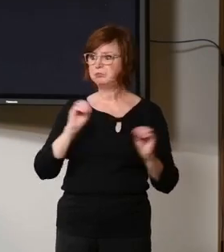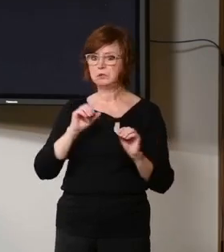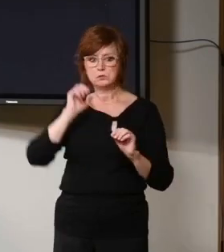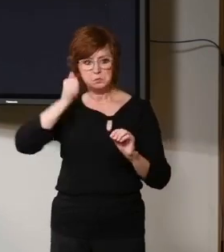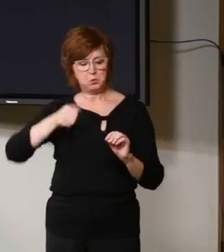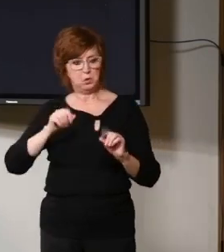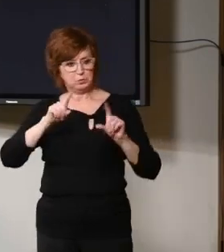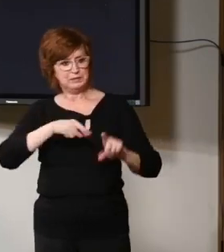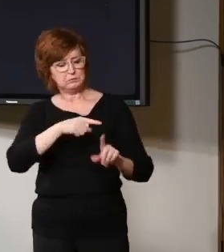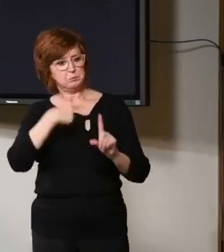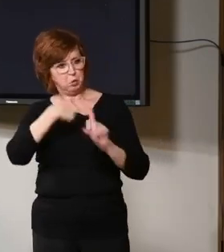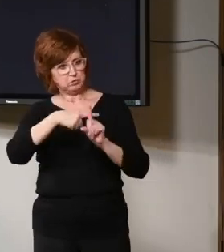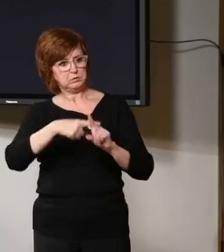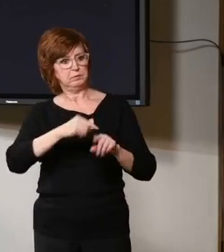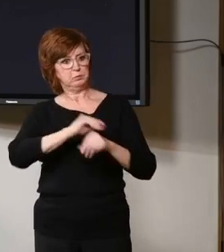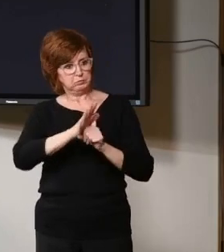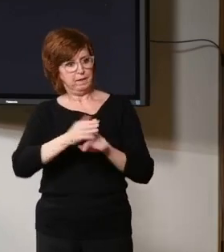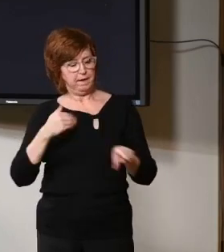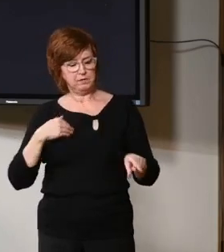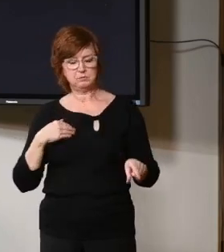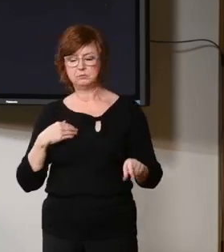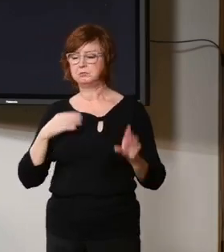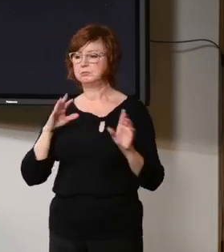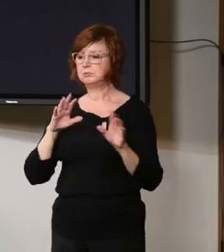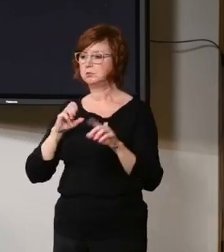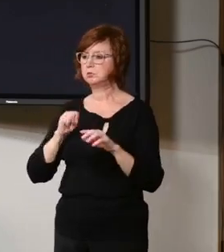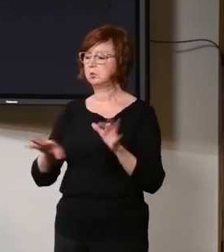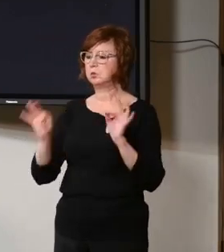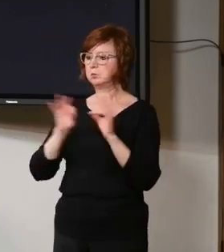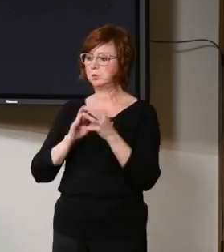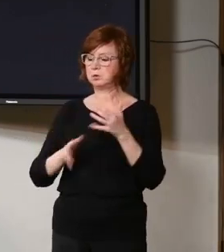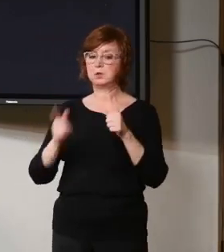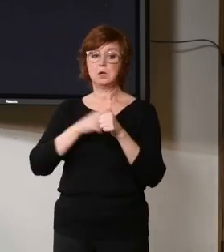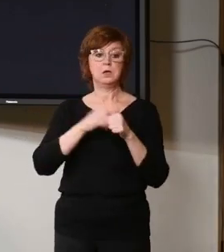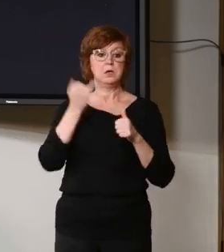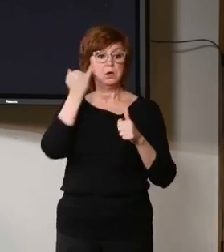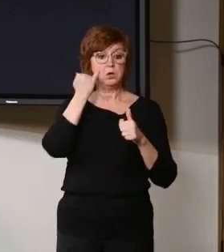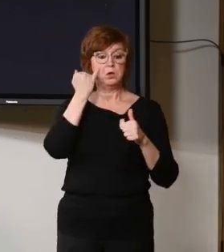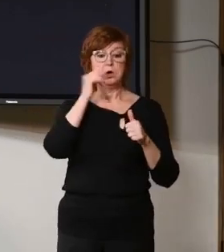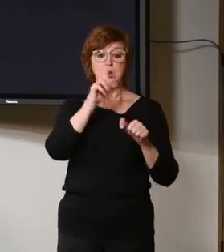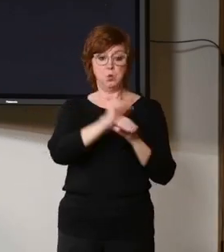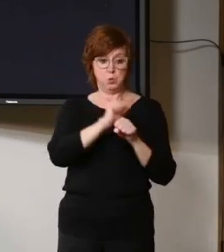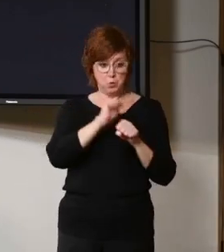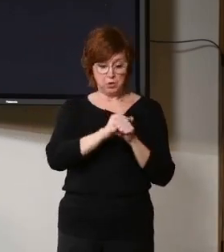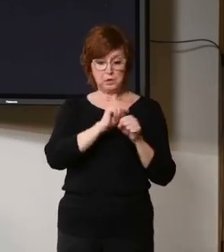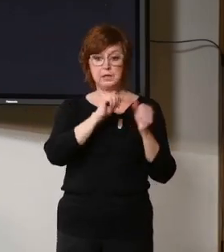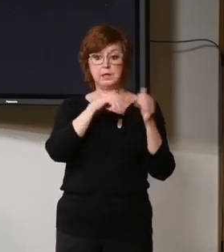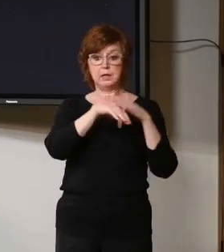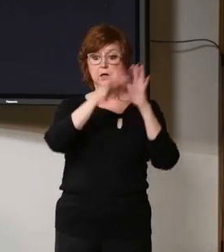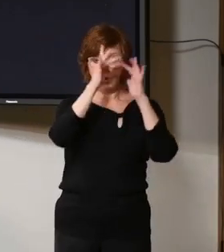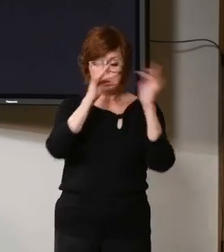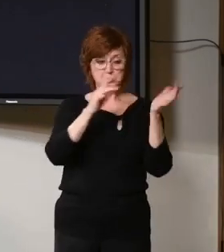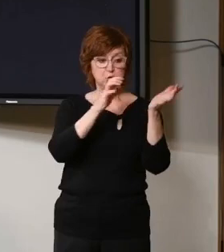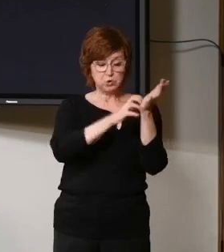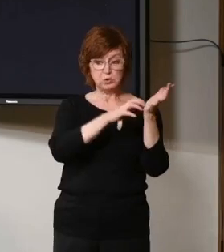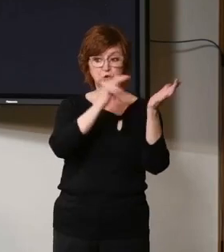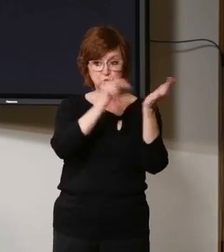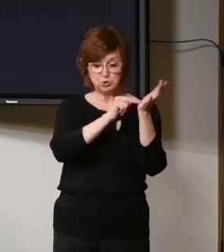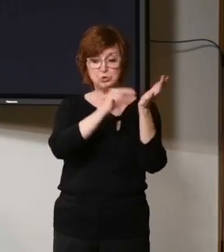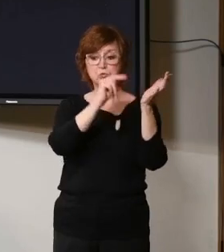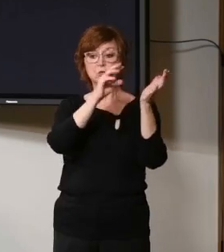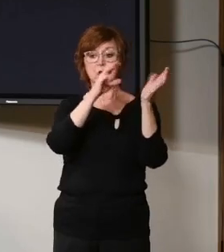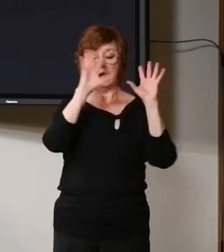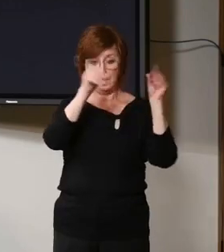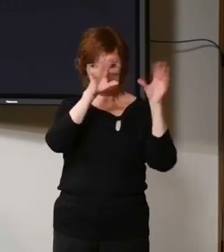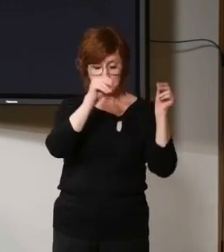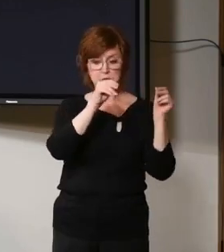if you are a frontline healthcare provider, you then are tested if the symptoms are persisting. And if they're negative, you can go back to work as long as you don't have a